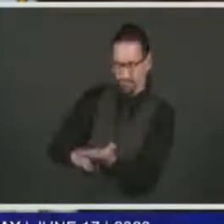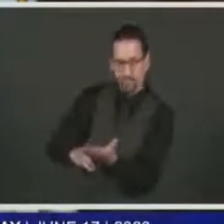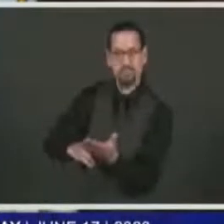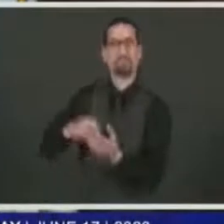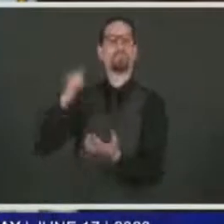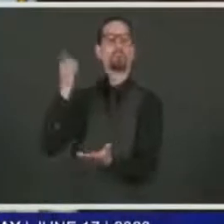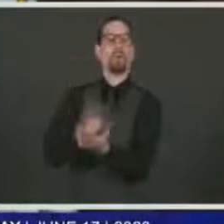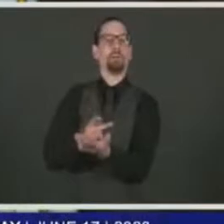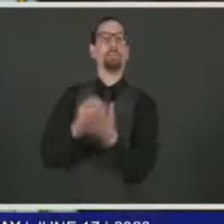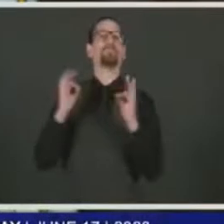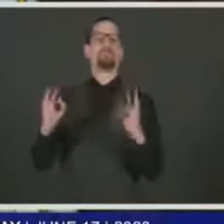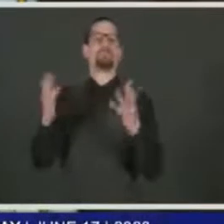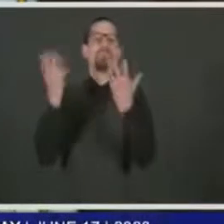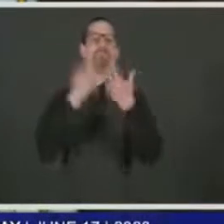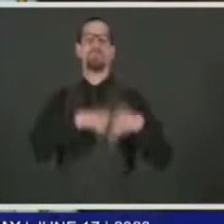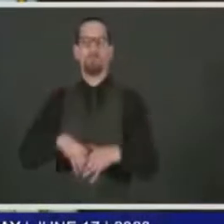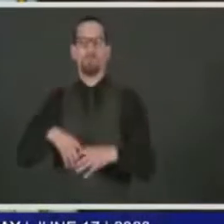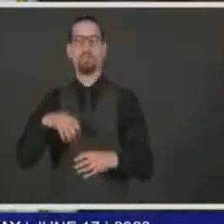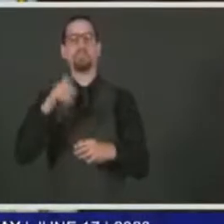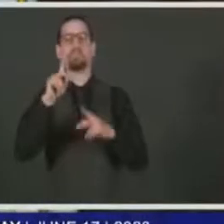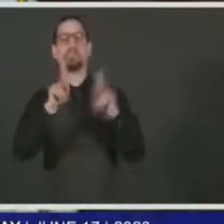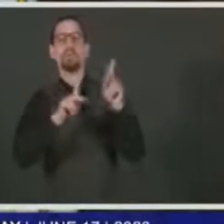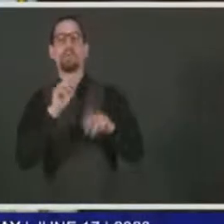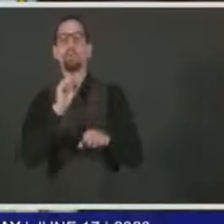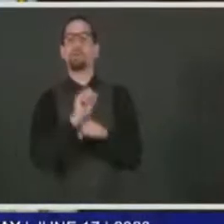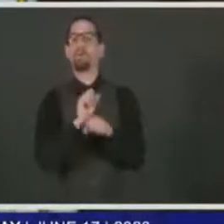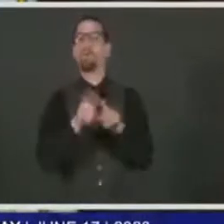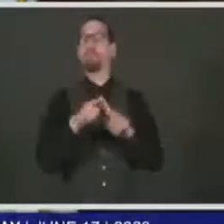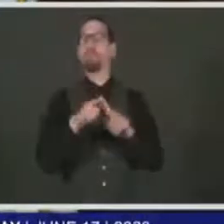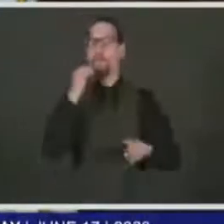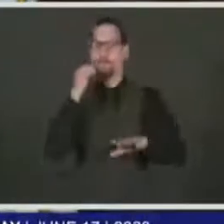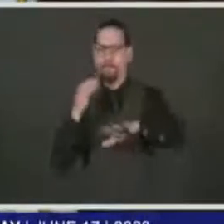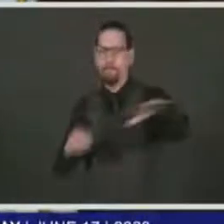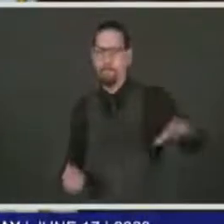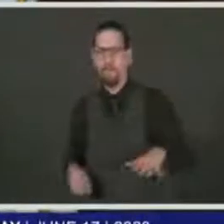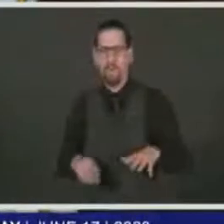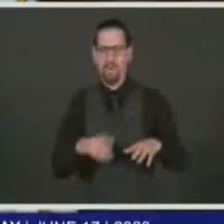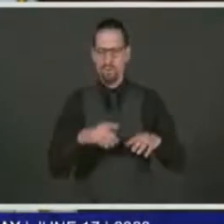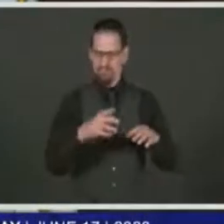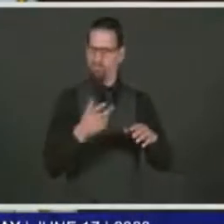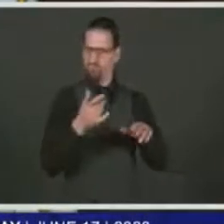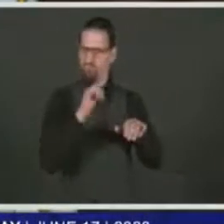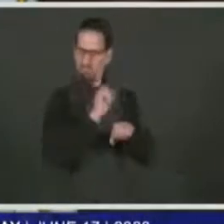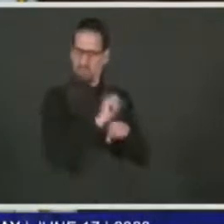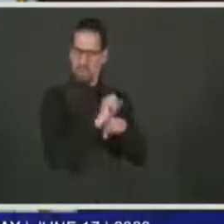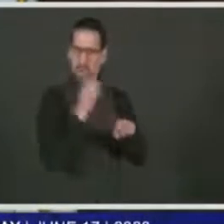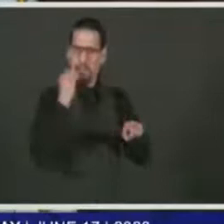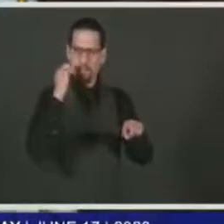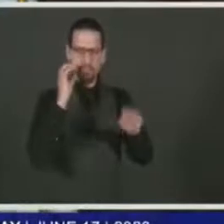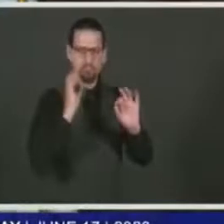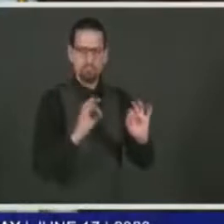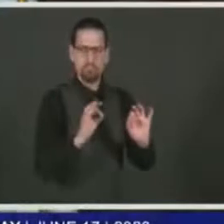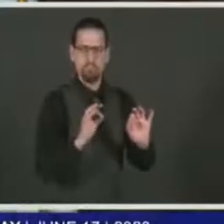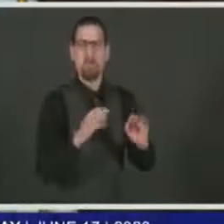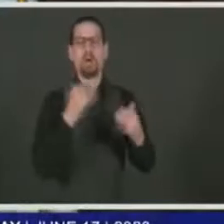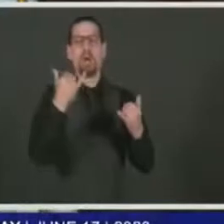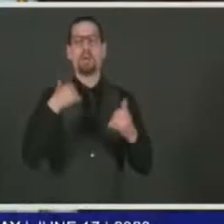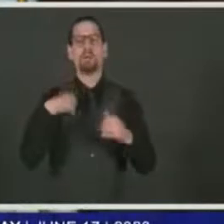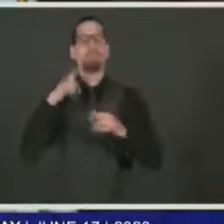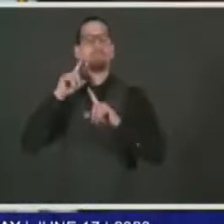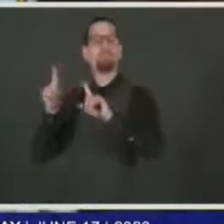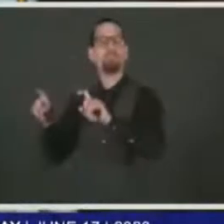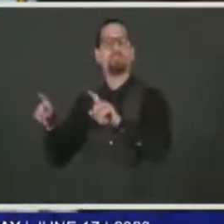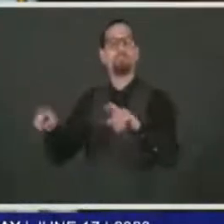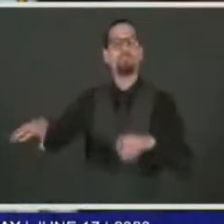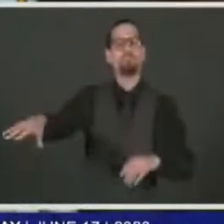work from home through this crisis. And we've done a survey of businesses. 90% of businesses say that their